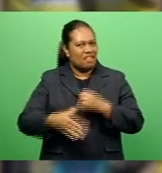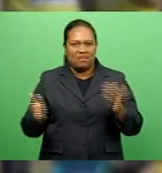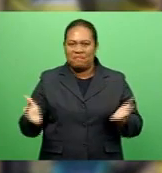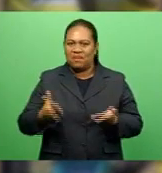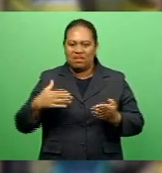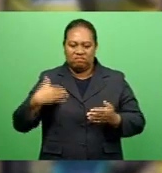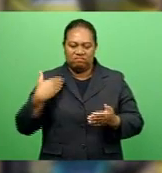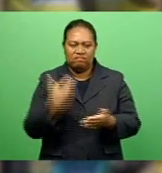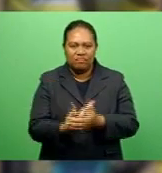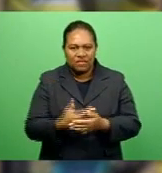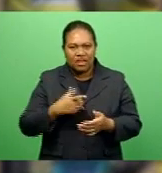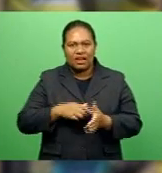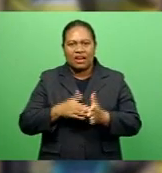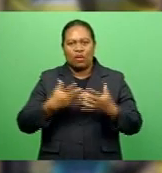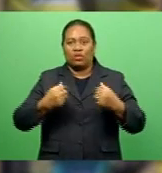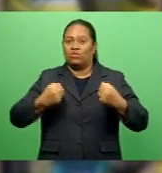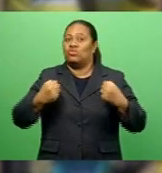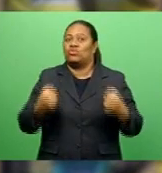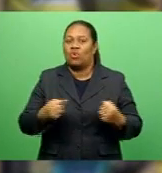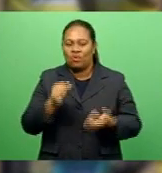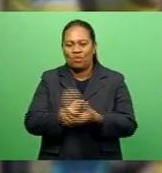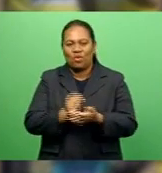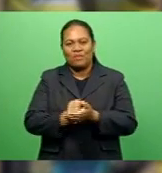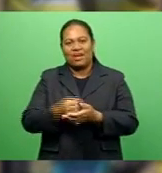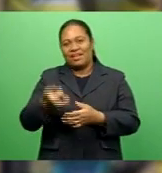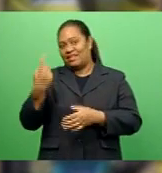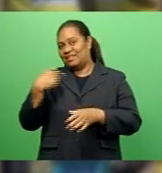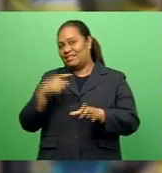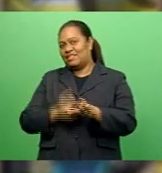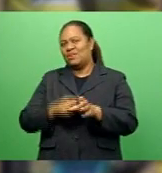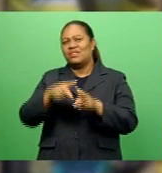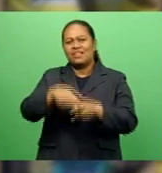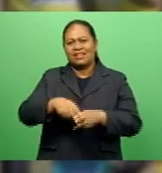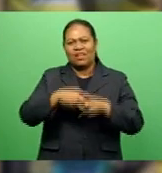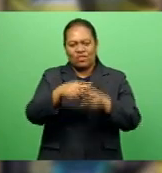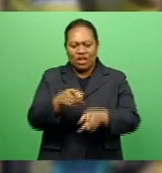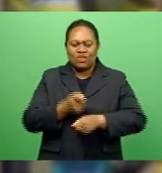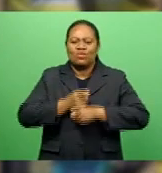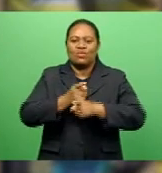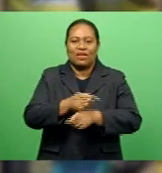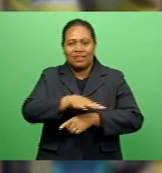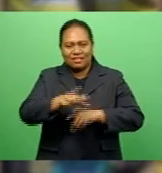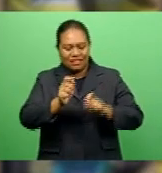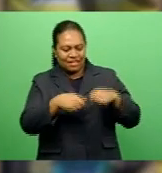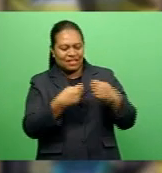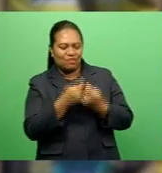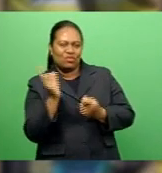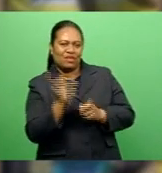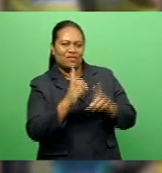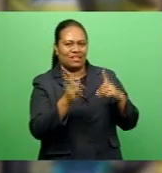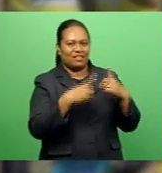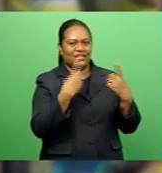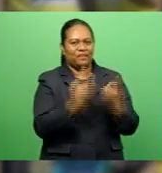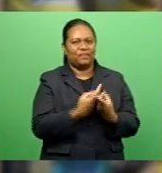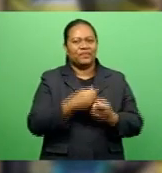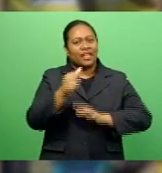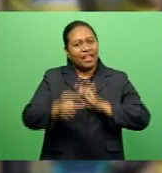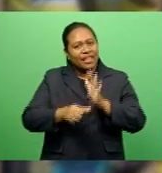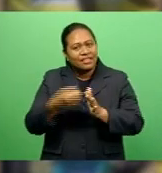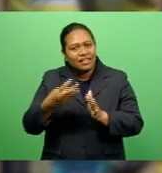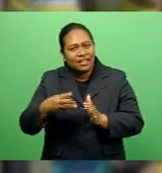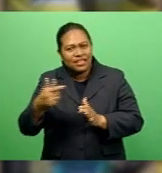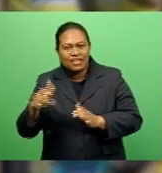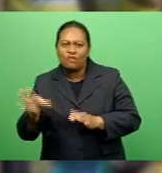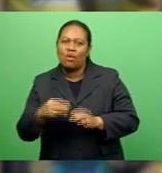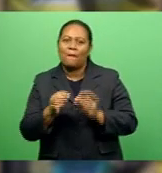Vakatalisau made a strong comeback last year for the Nanranga football team, guiding them back to the Premier Division. Now the 37-year-old Mba